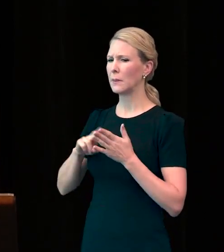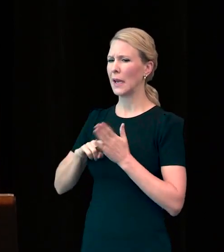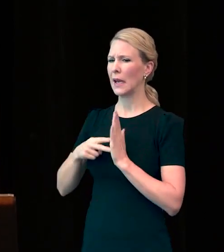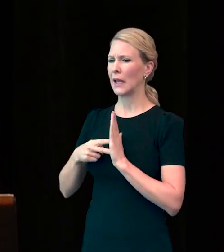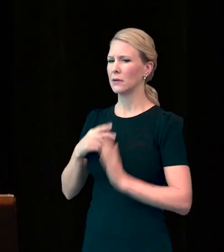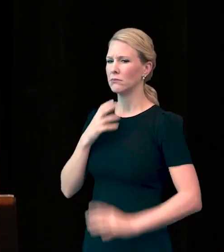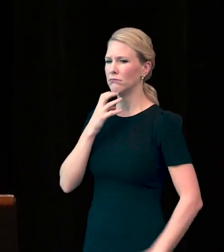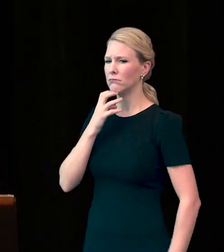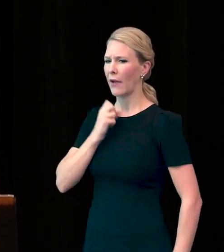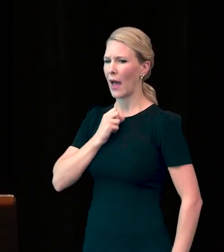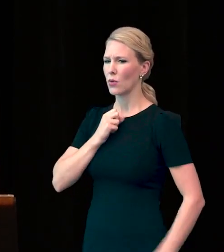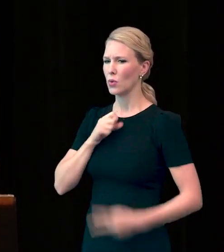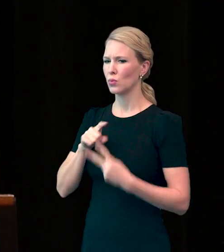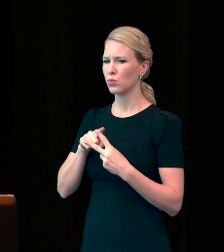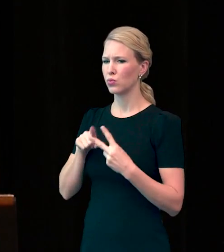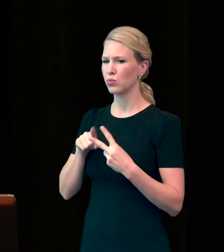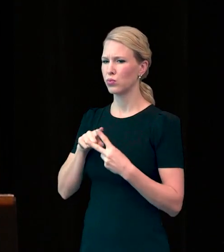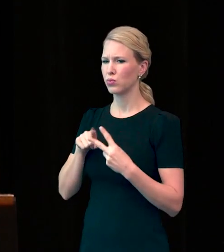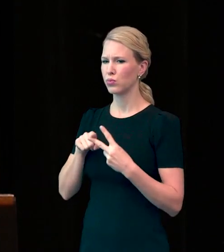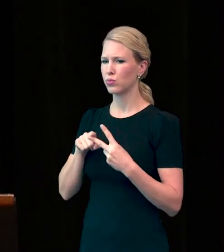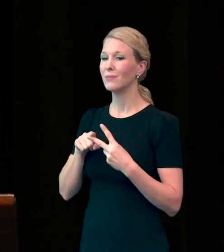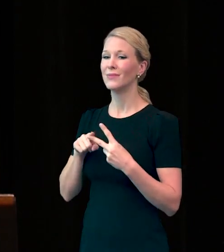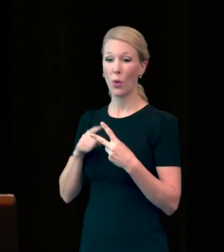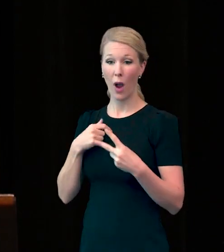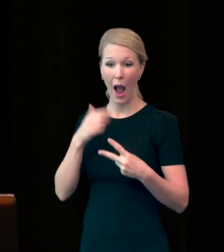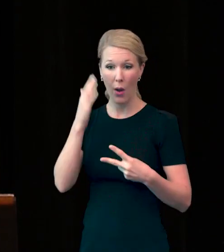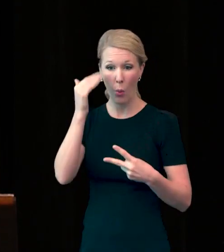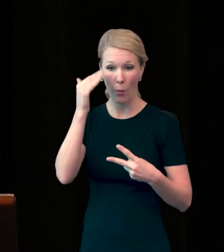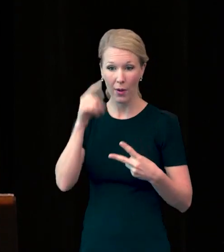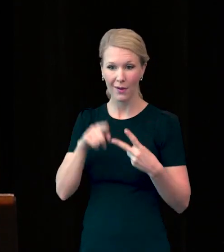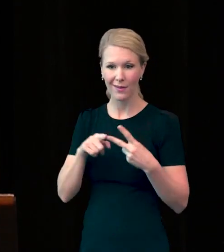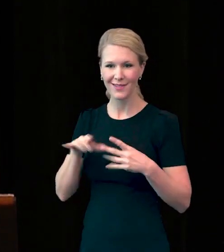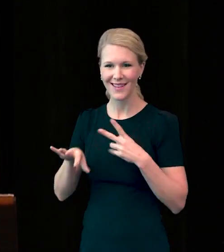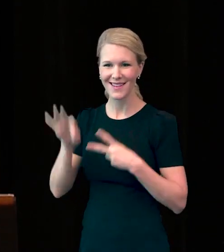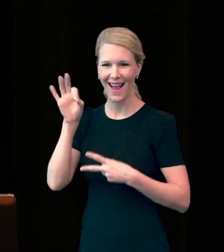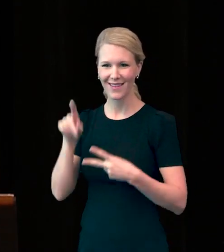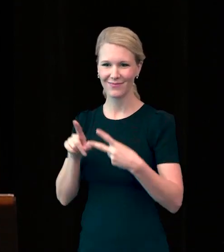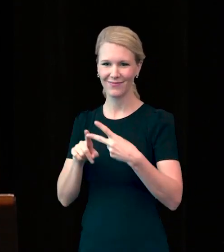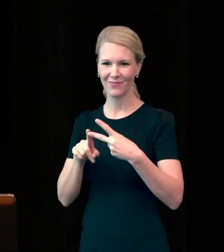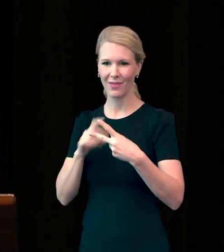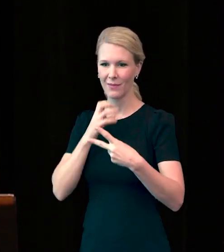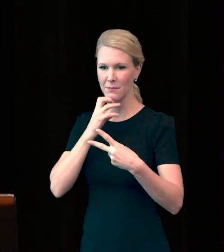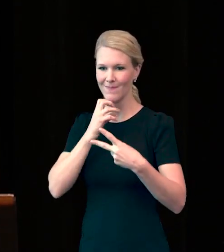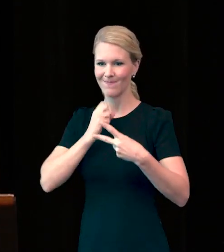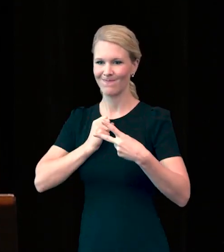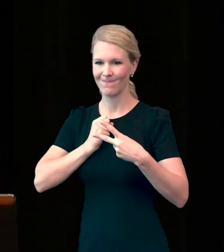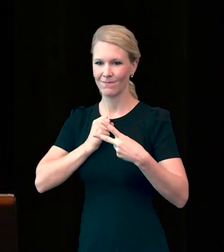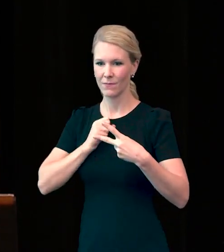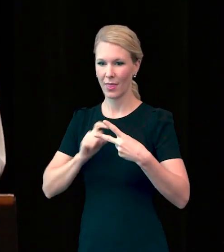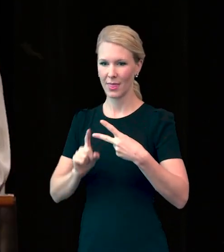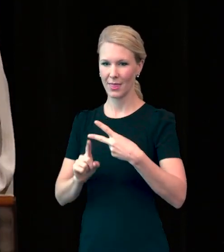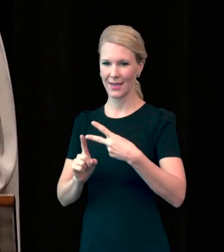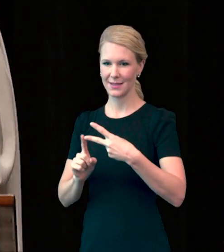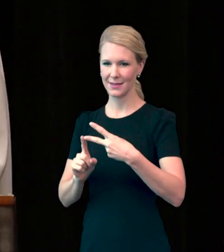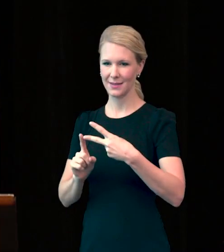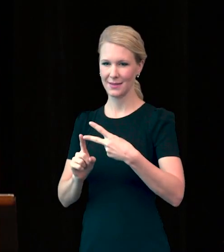meaning. My hope for you is to choose the path of meaning. Find meaning, and